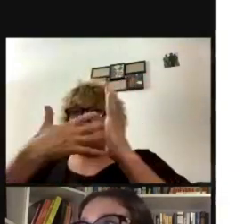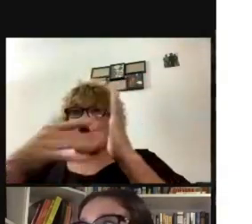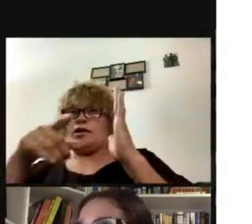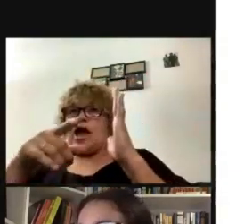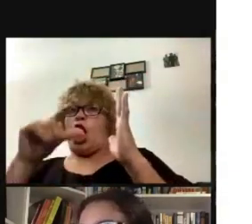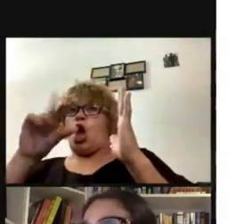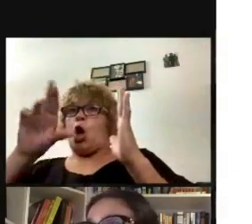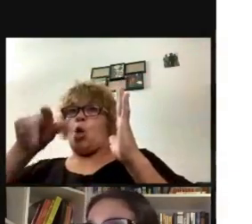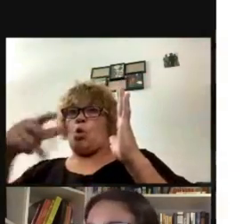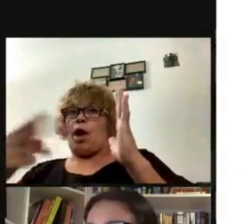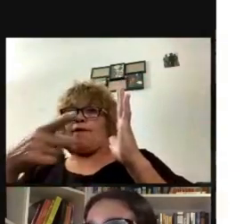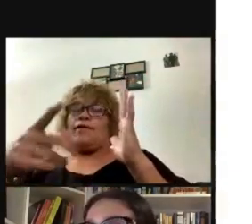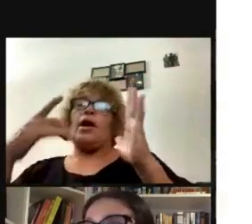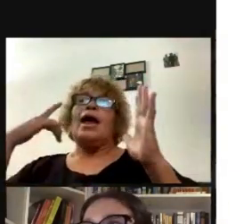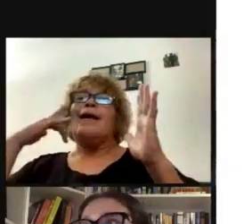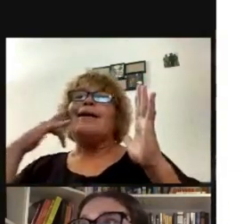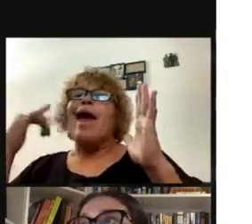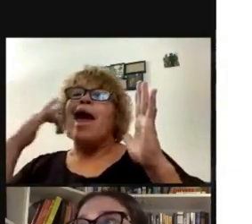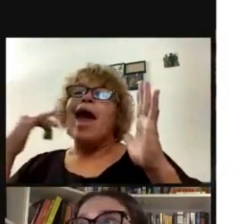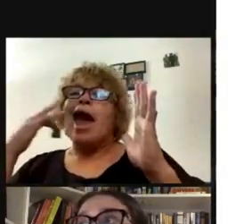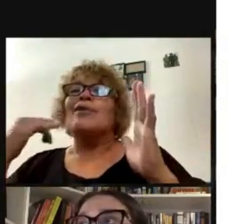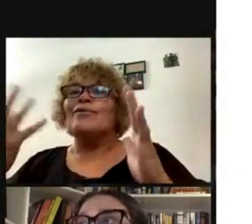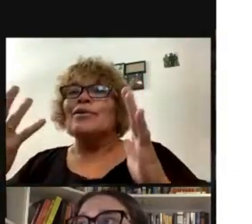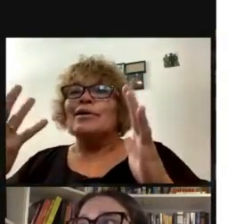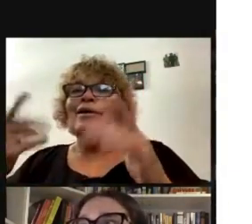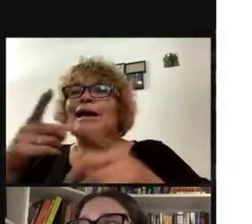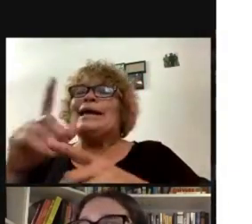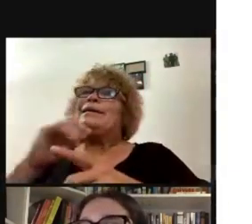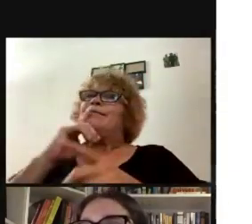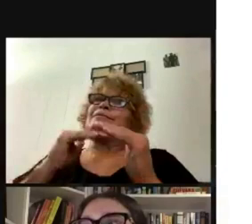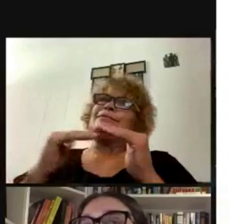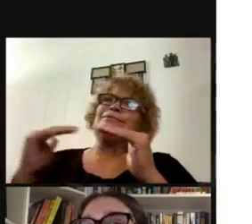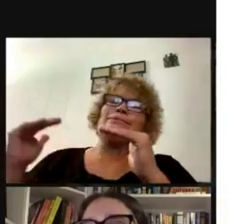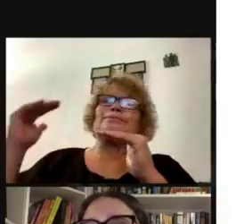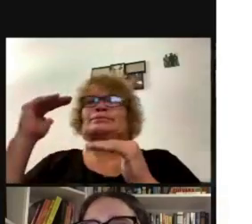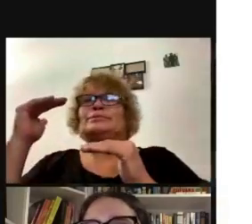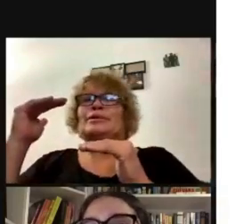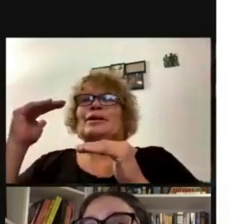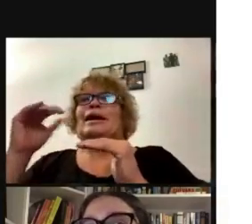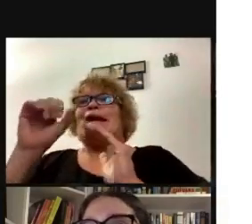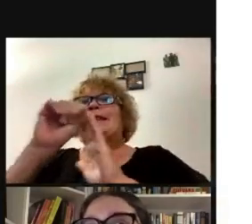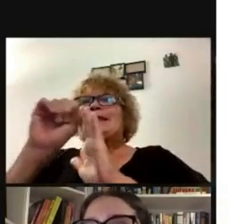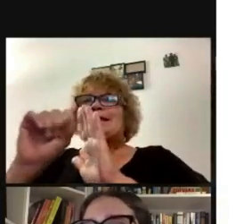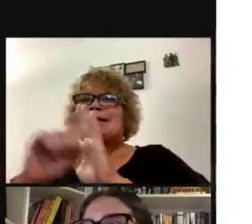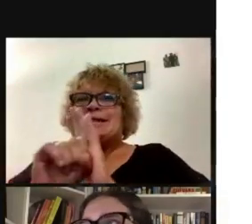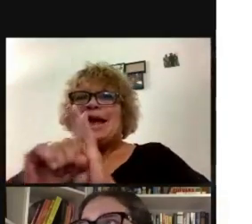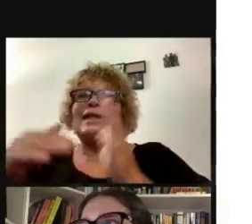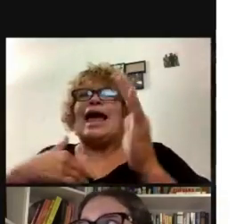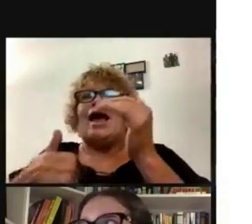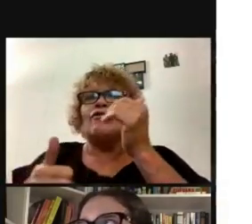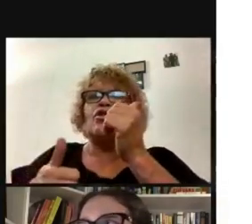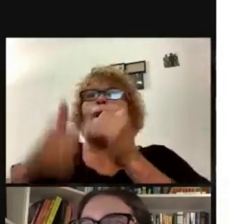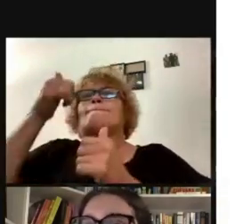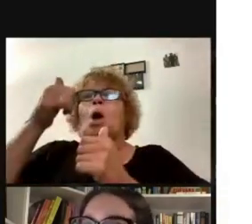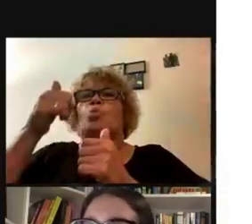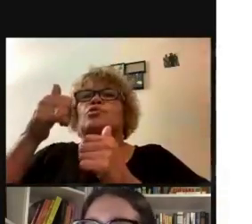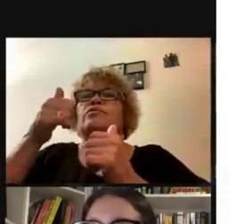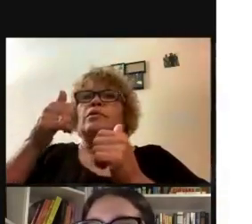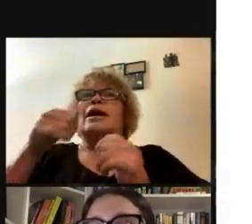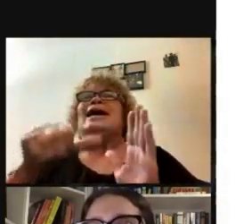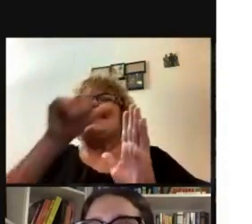graph, you know, California is by far the state that performed the most sterilizations.